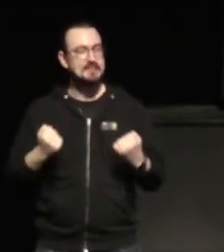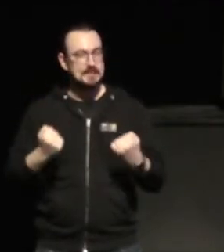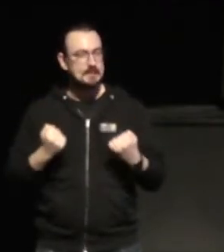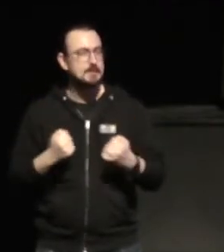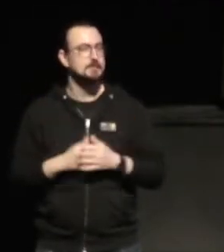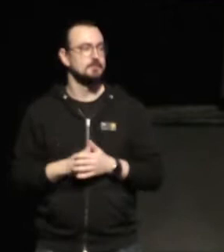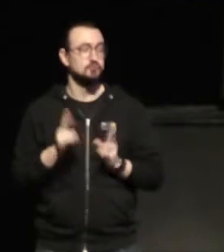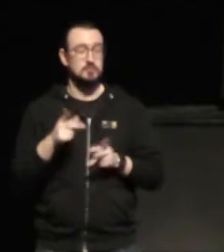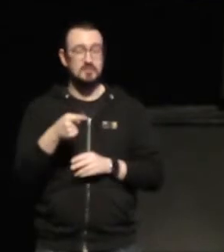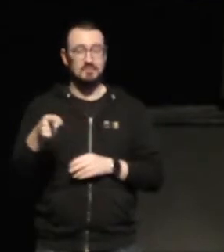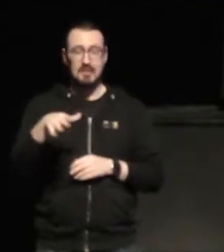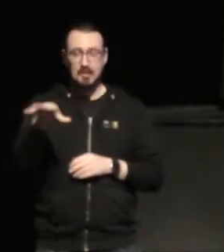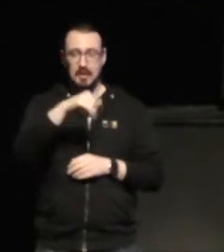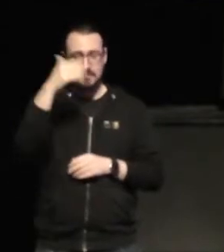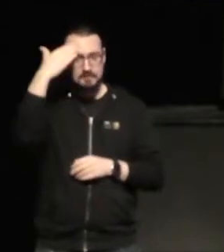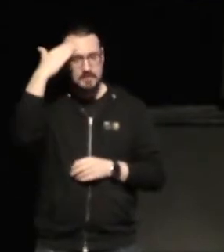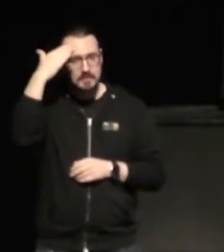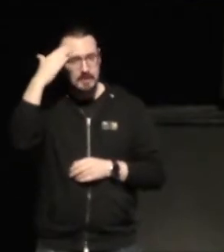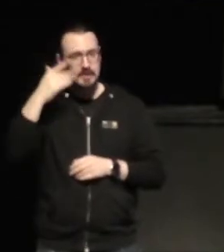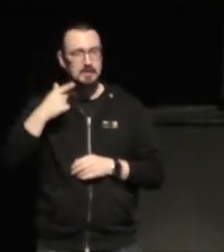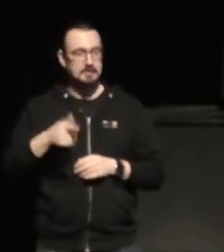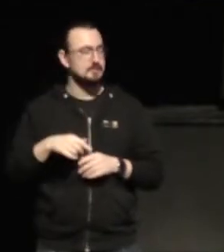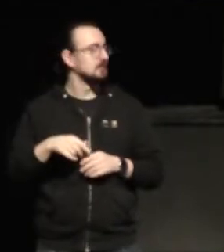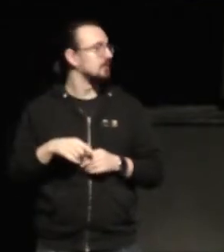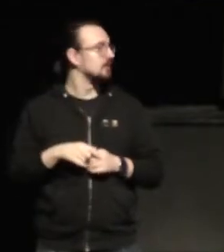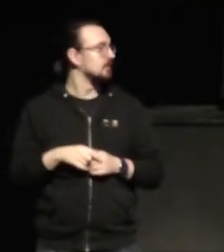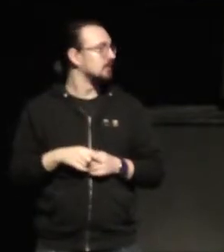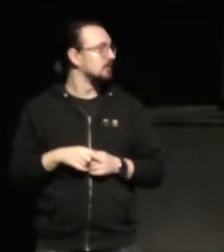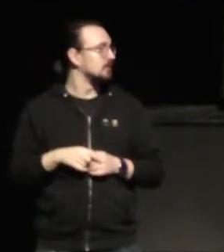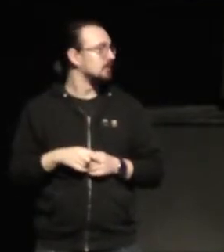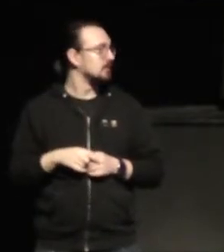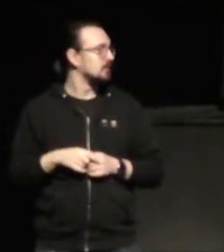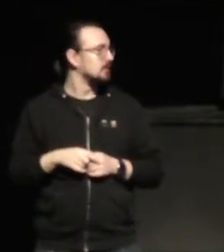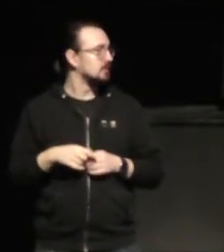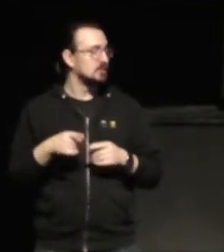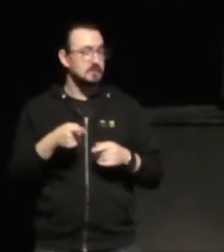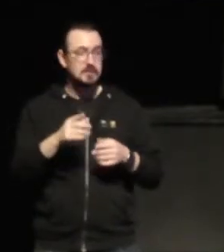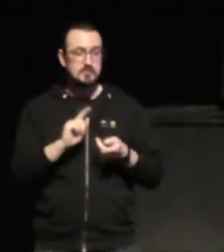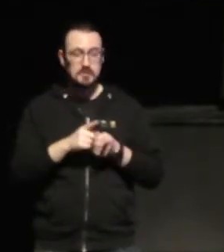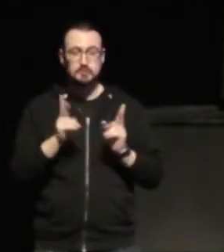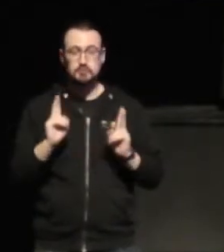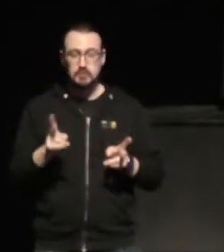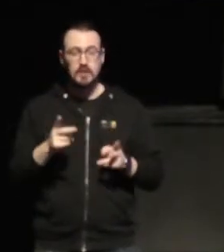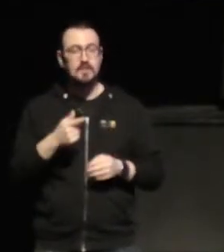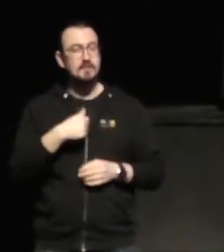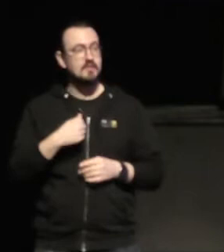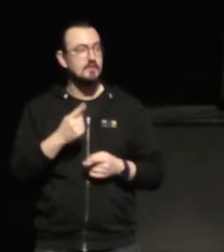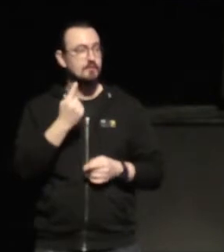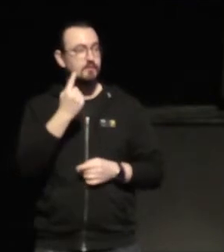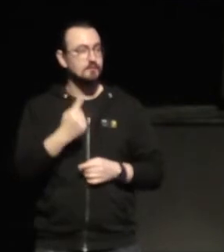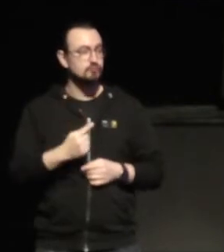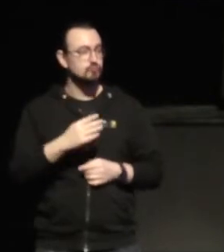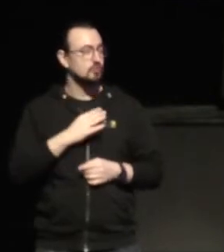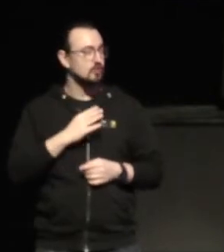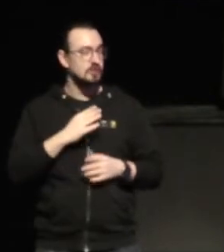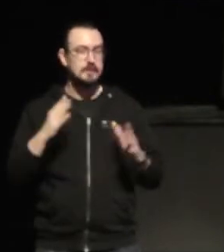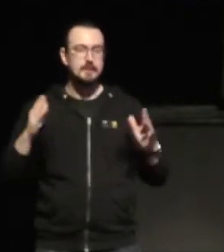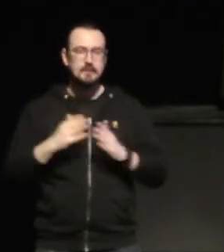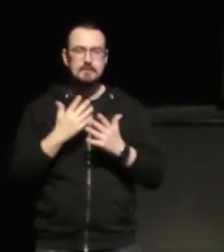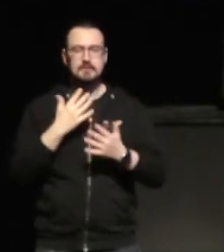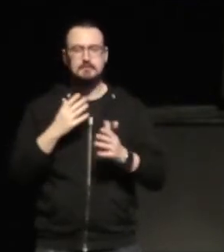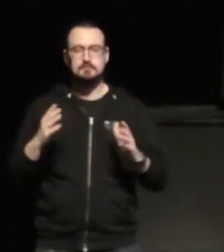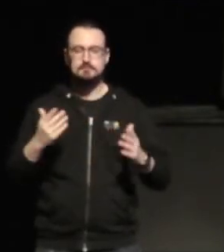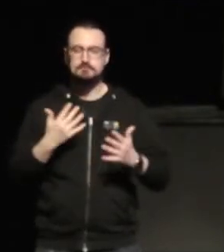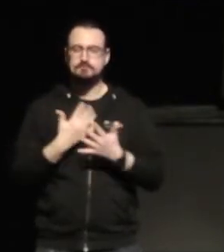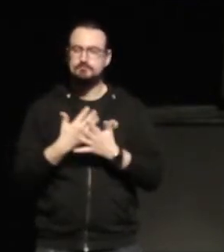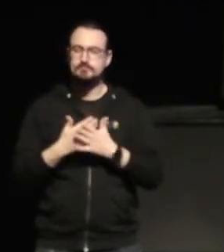as you all know. The seminar will be going on like this. We will first have brief